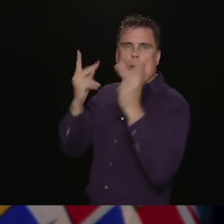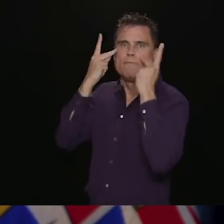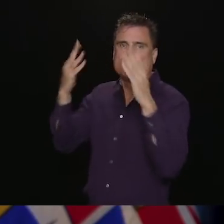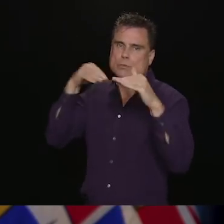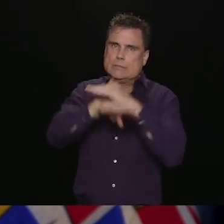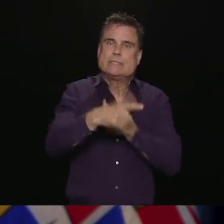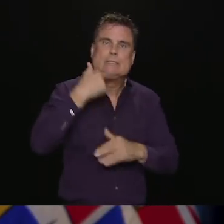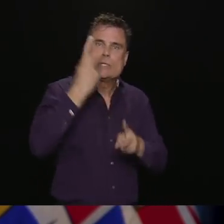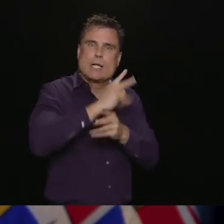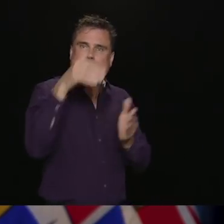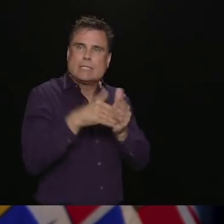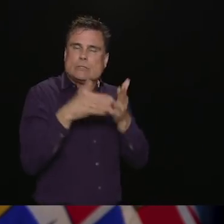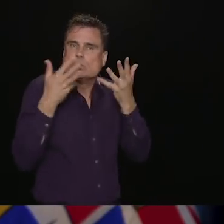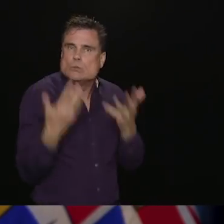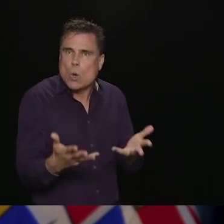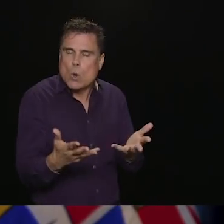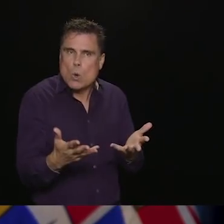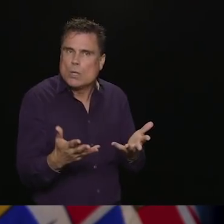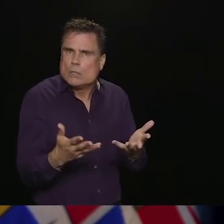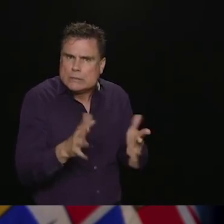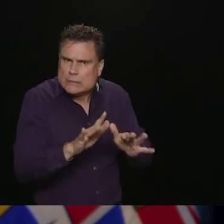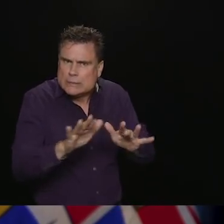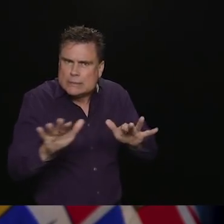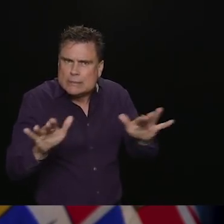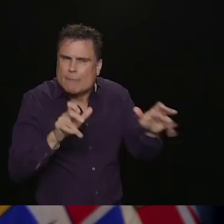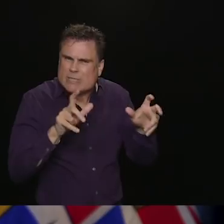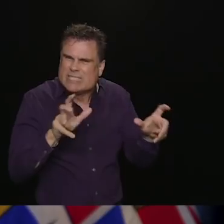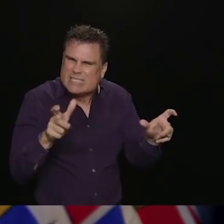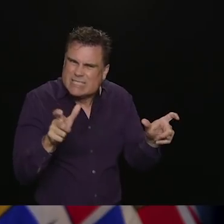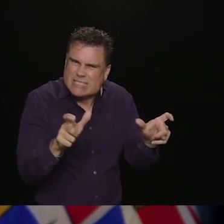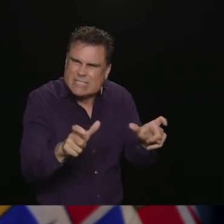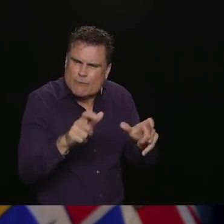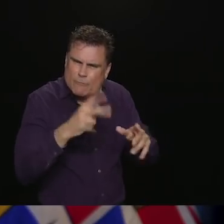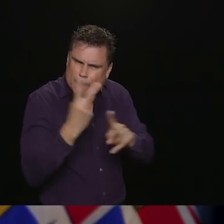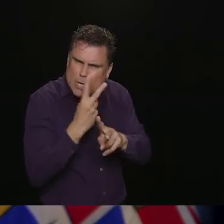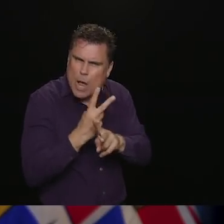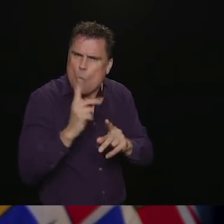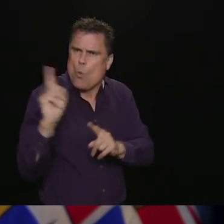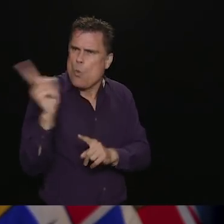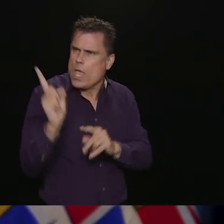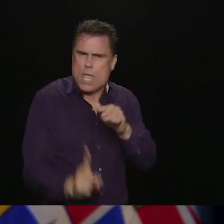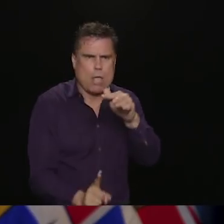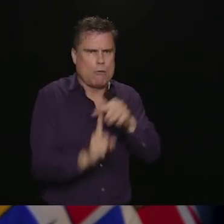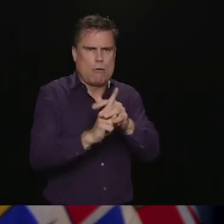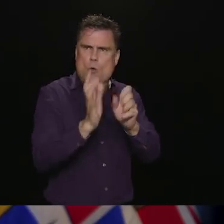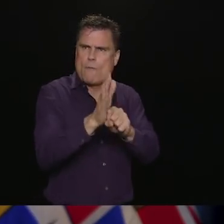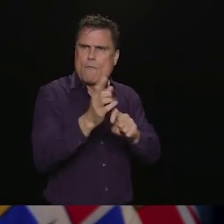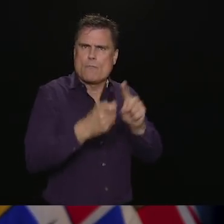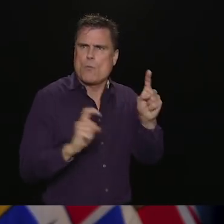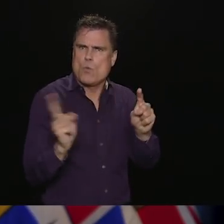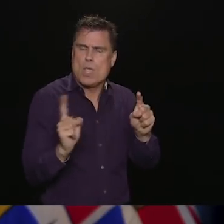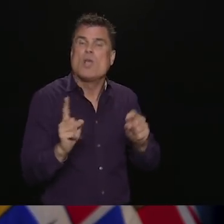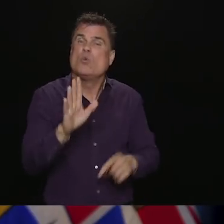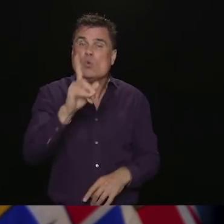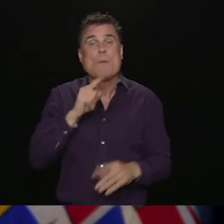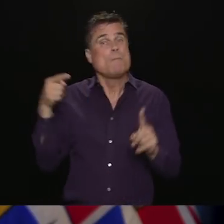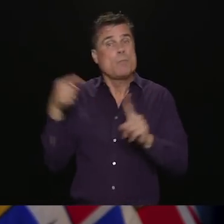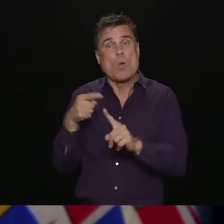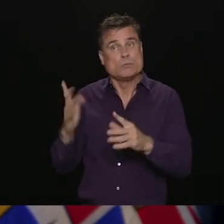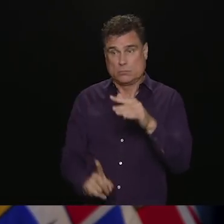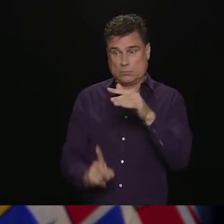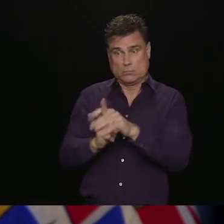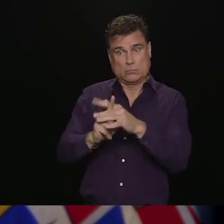care home is very vulnerable to this type of this virus, and that it's very challenging when you have people coming in and